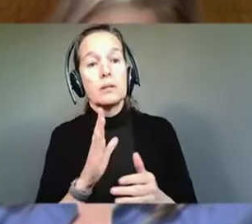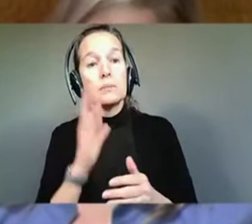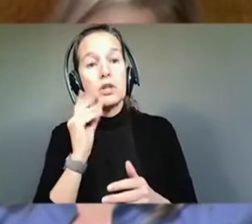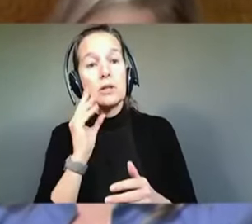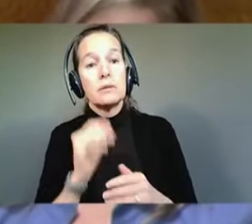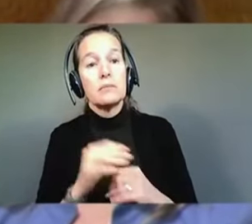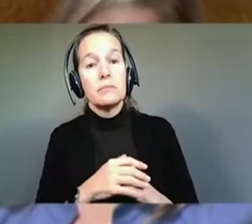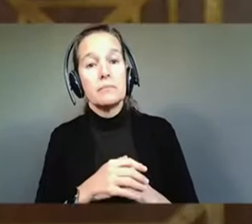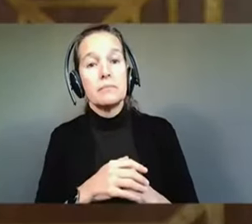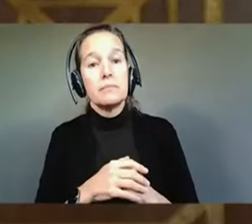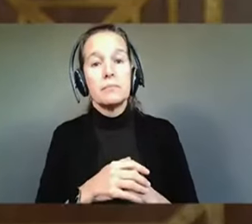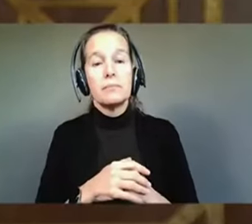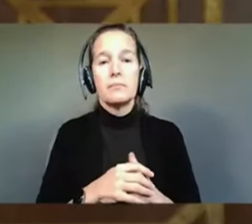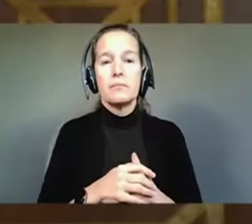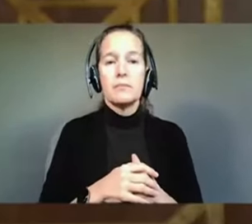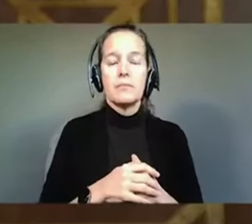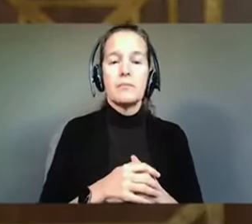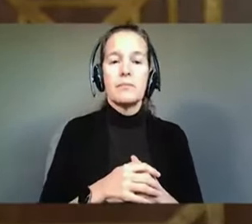For me,